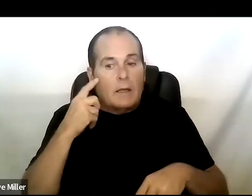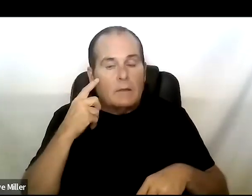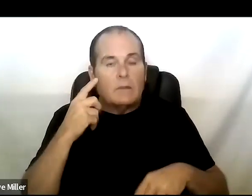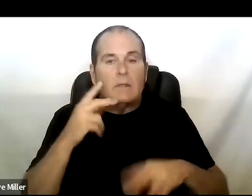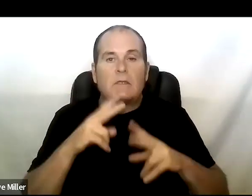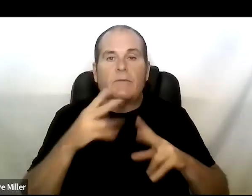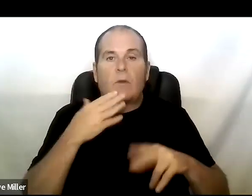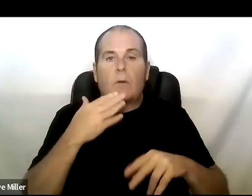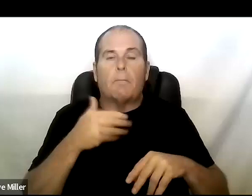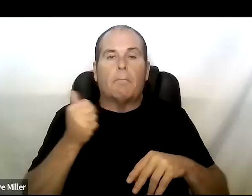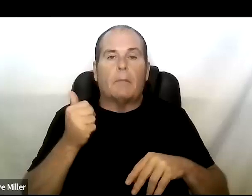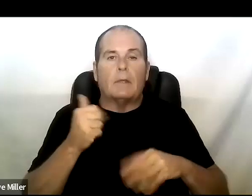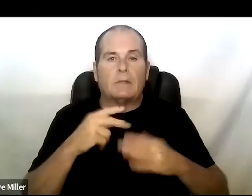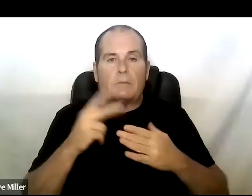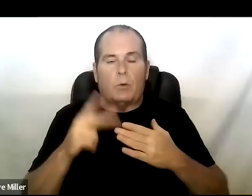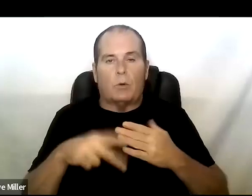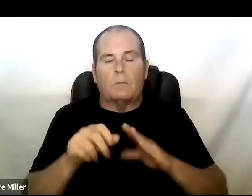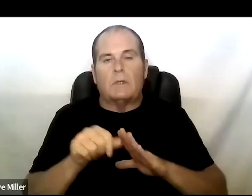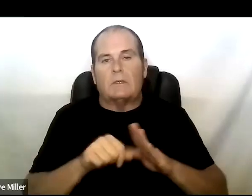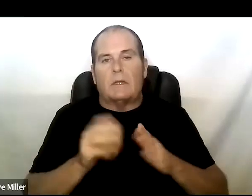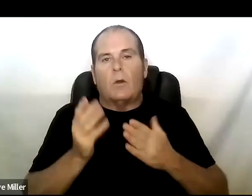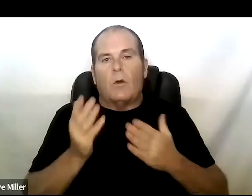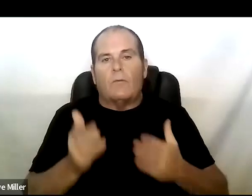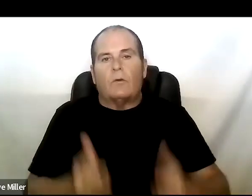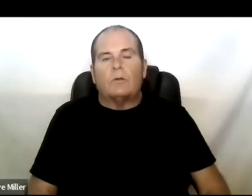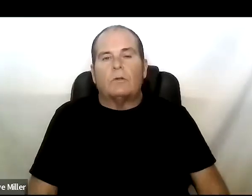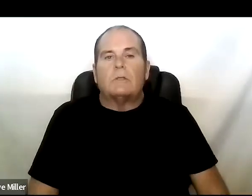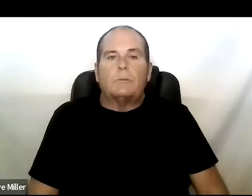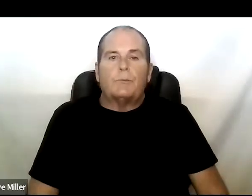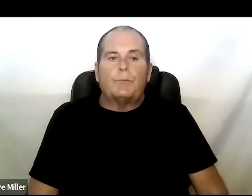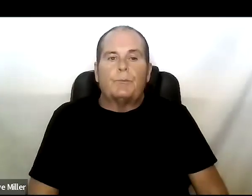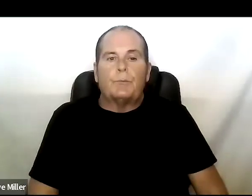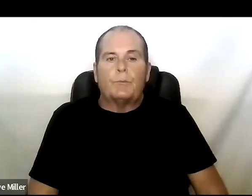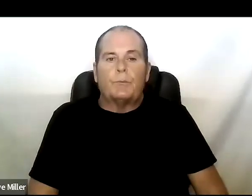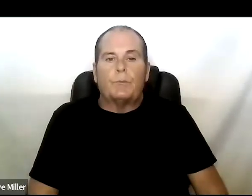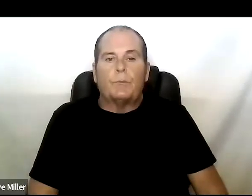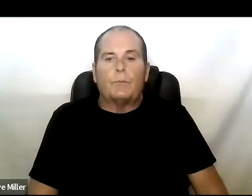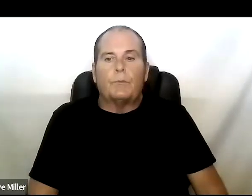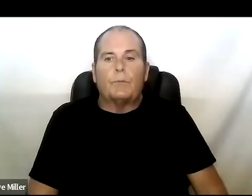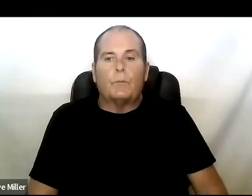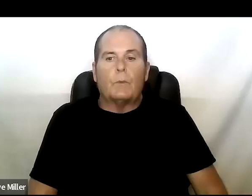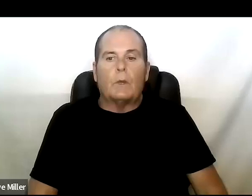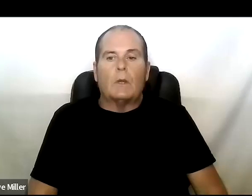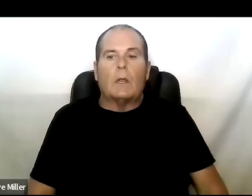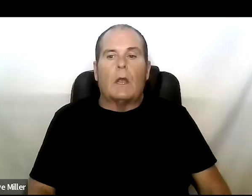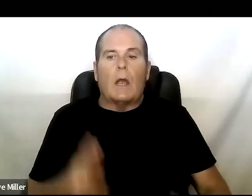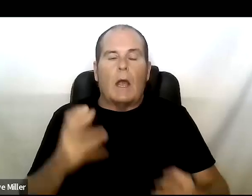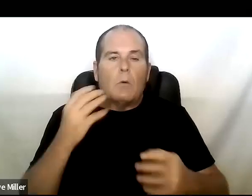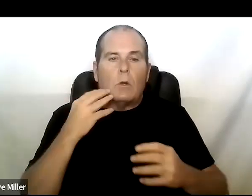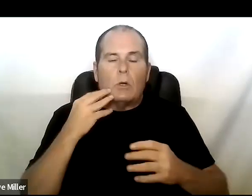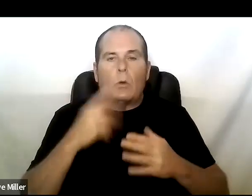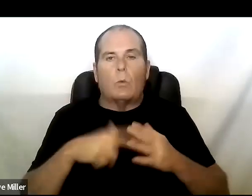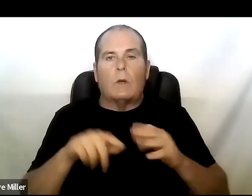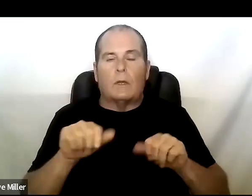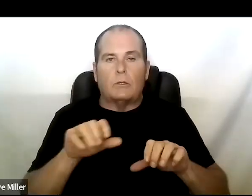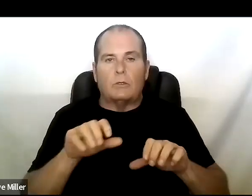best program that the state offers. And I want to know what I can do other than keep bringing